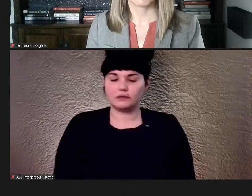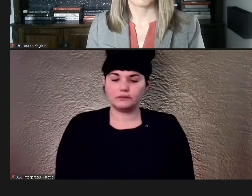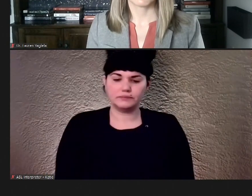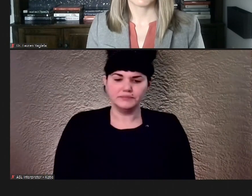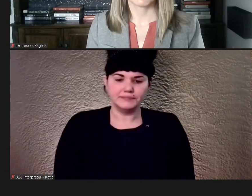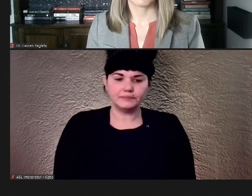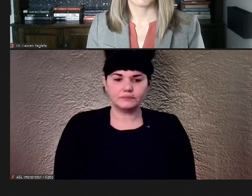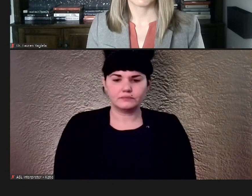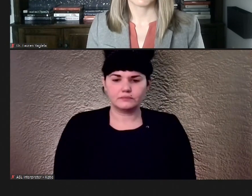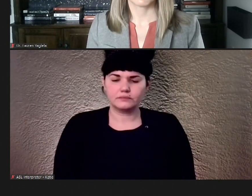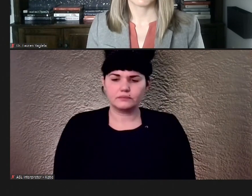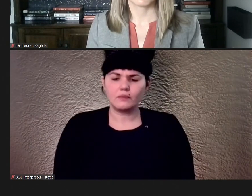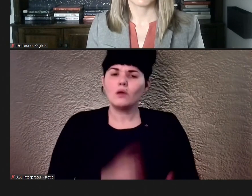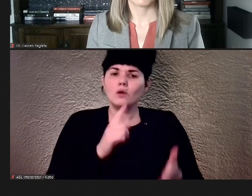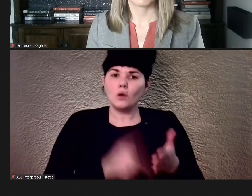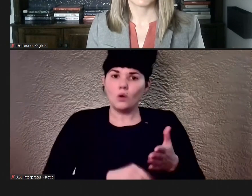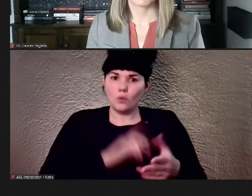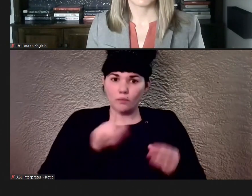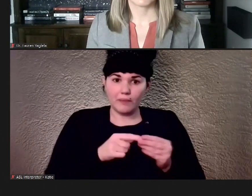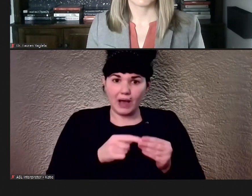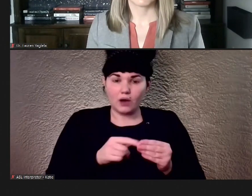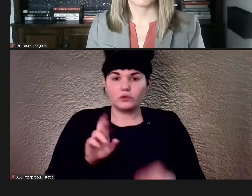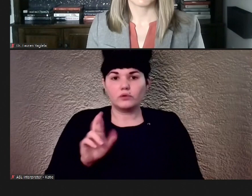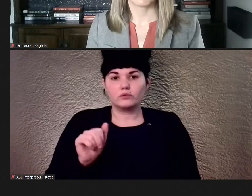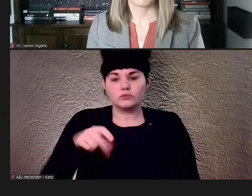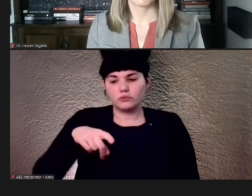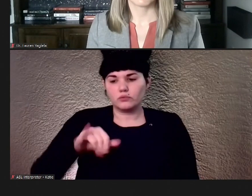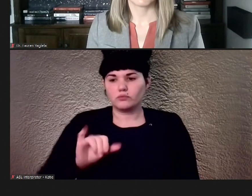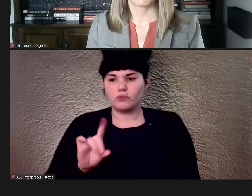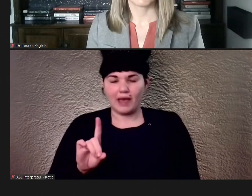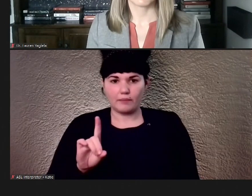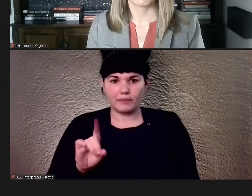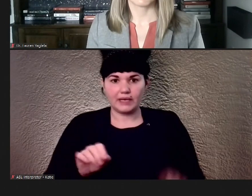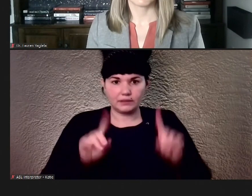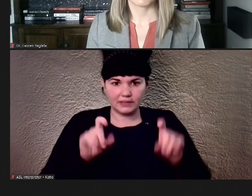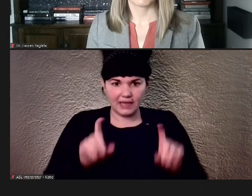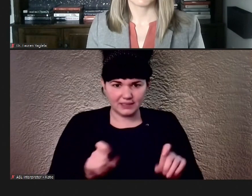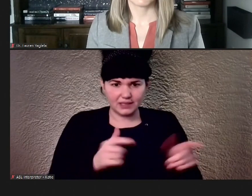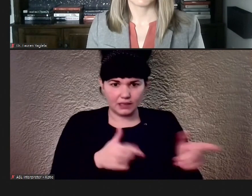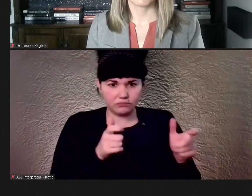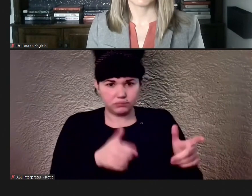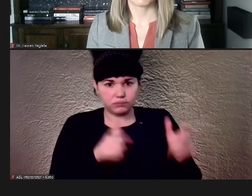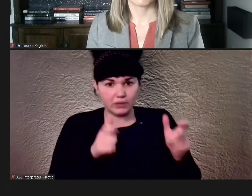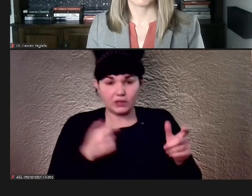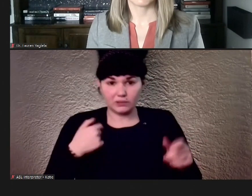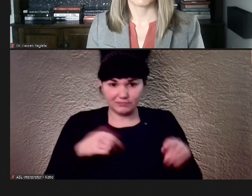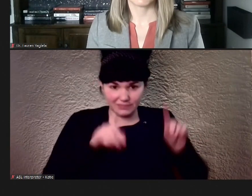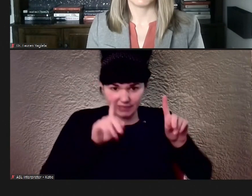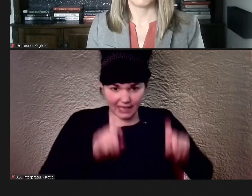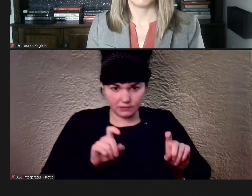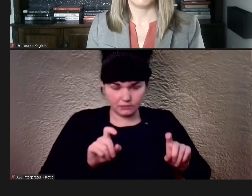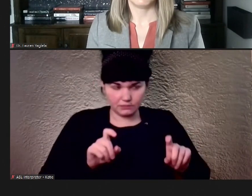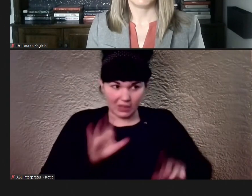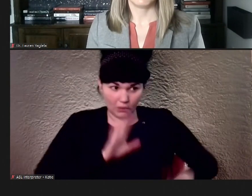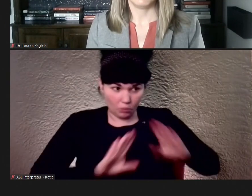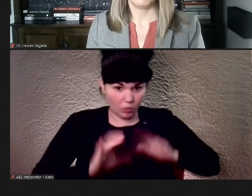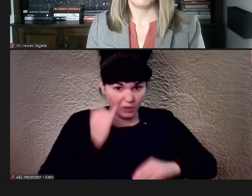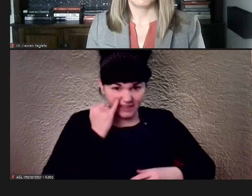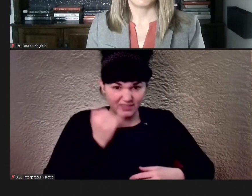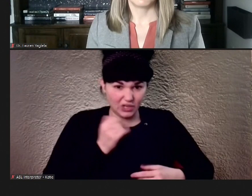rapid testing and the state's ability to keep track of at-home testing numbers? Dr. B, can you answer that as